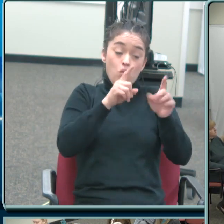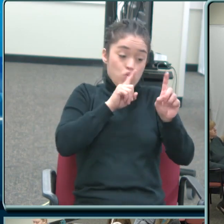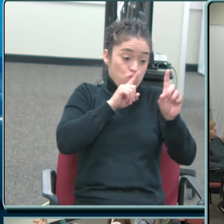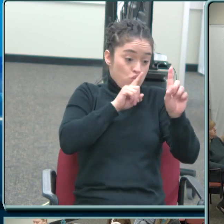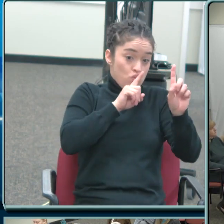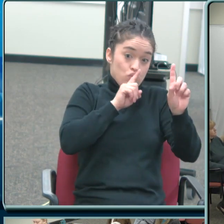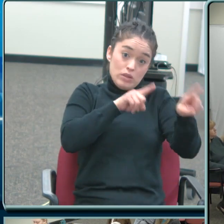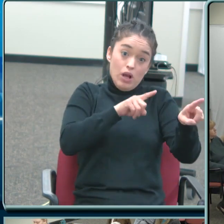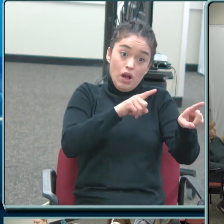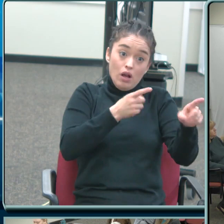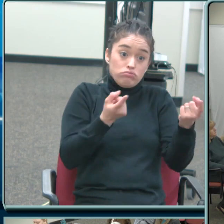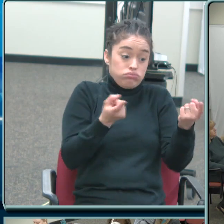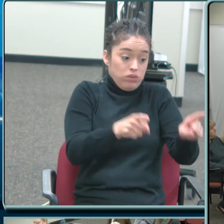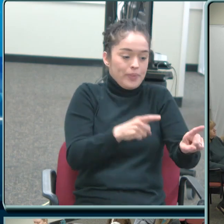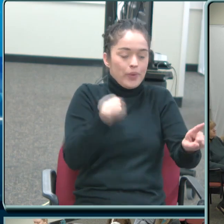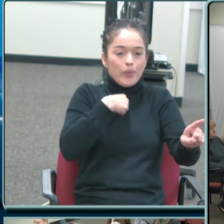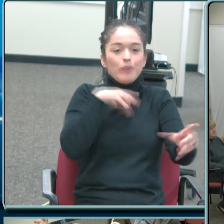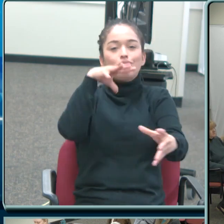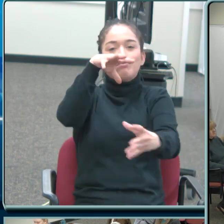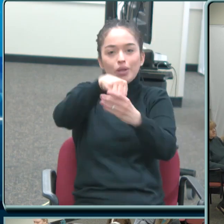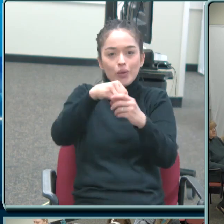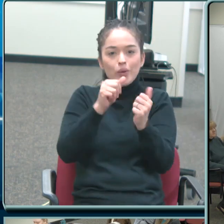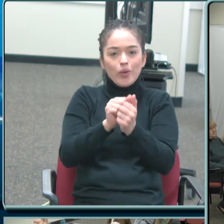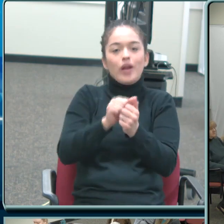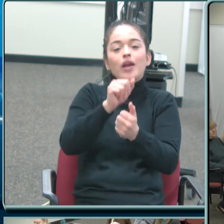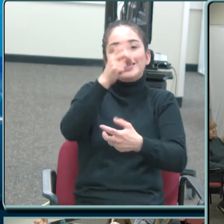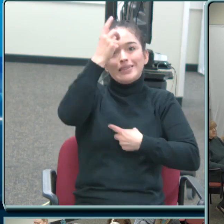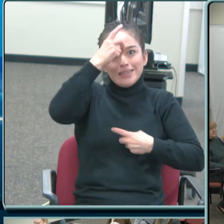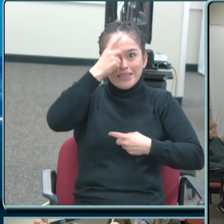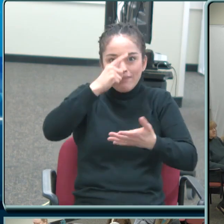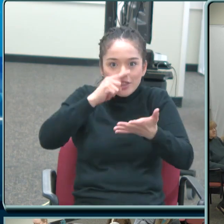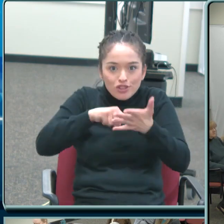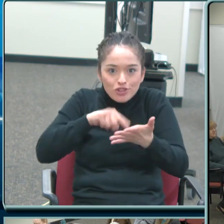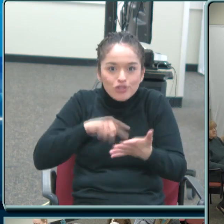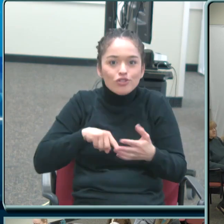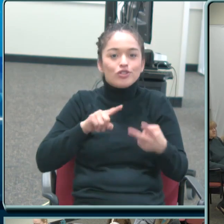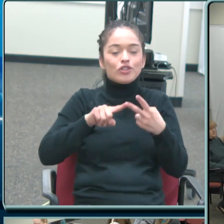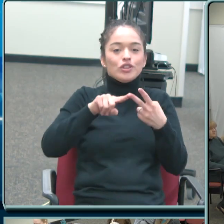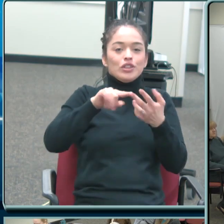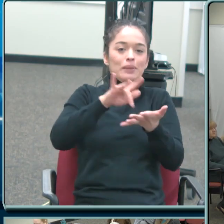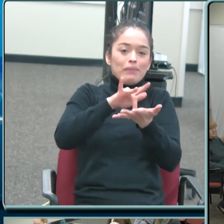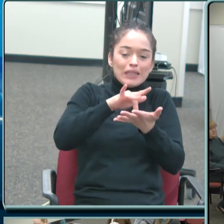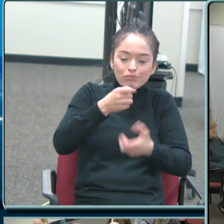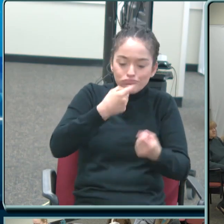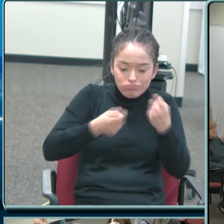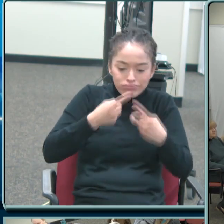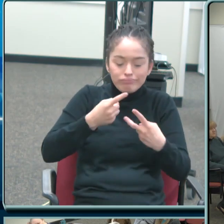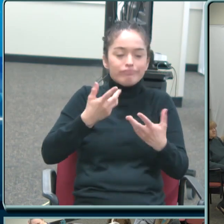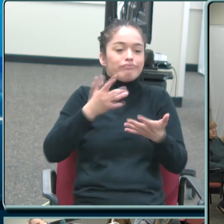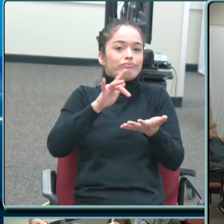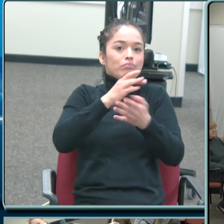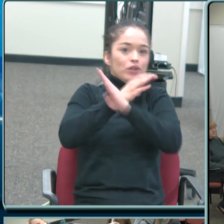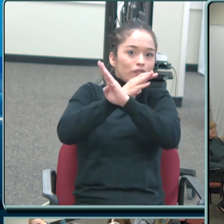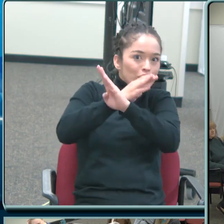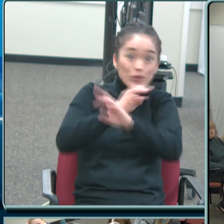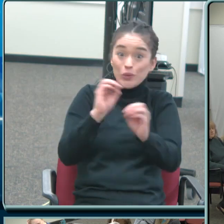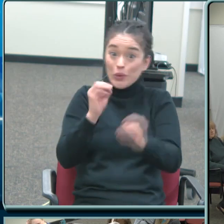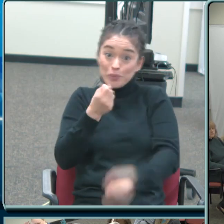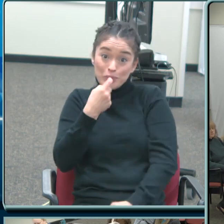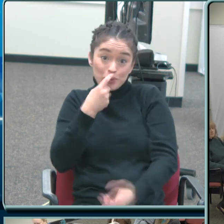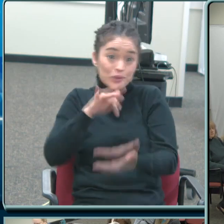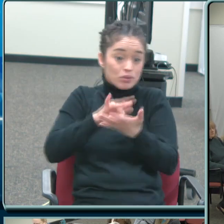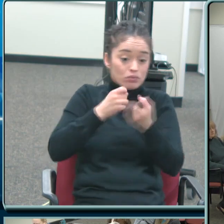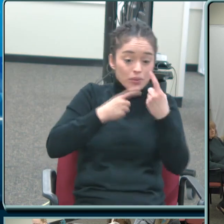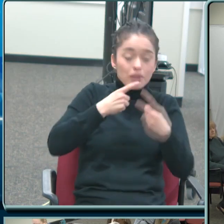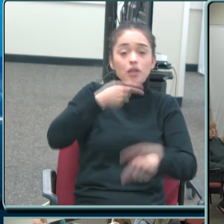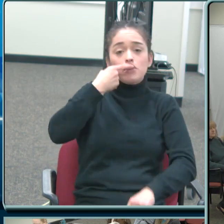we participated with, obviously, the epidemiological investigation, pharmaceutical interventions, non-pharmaceutical interventions, public